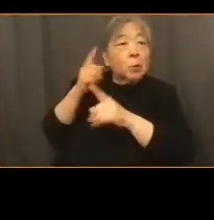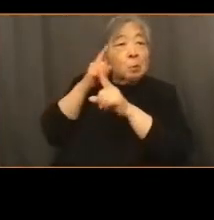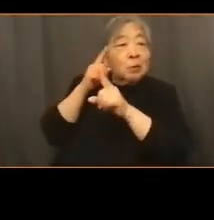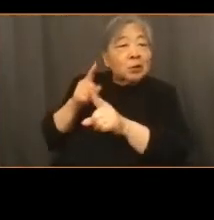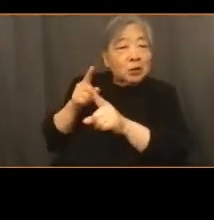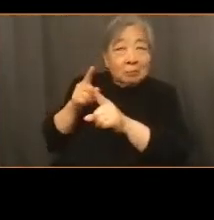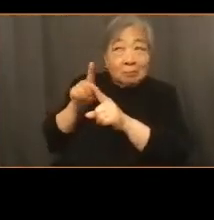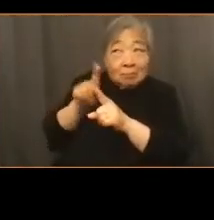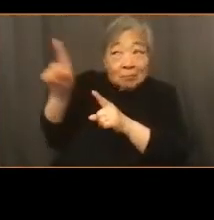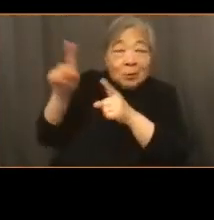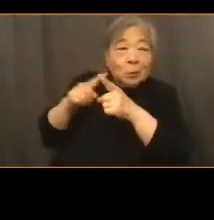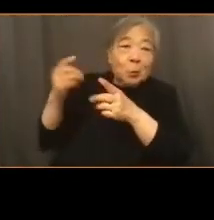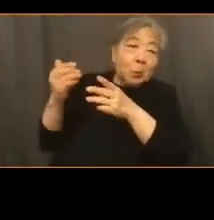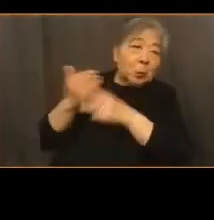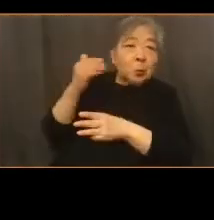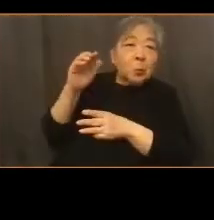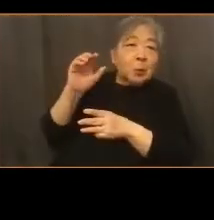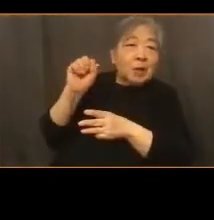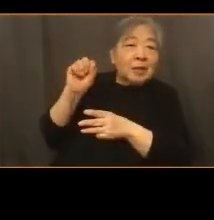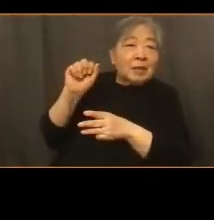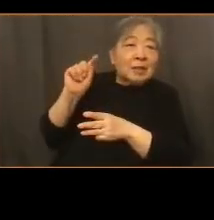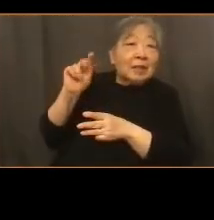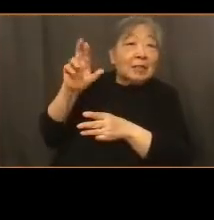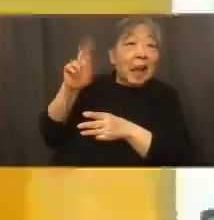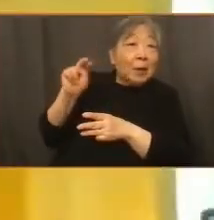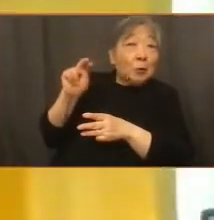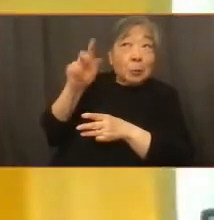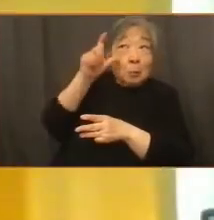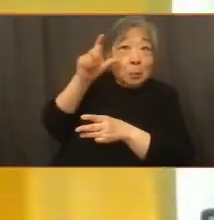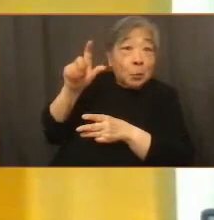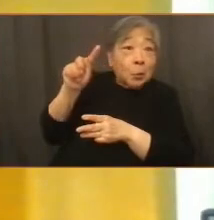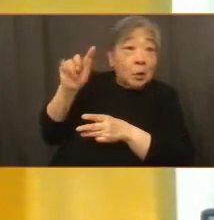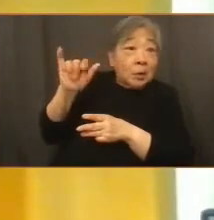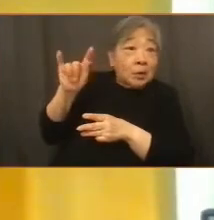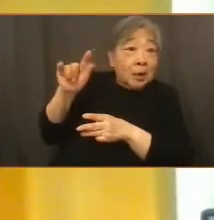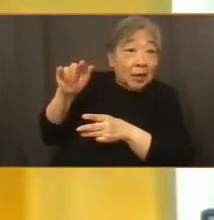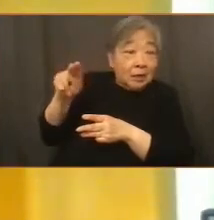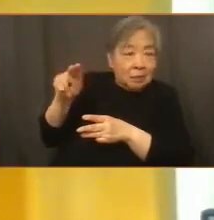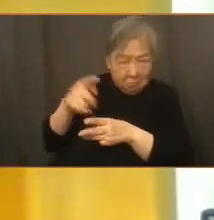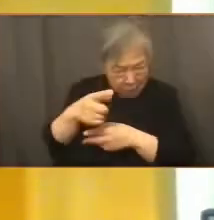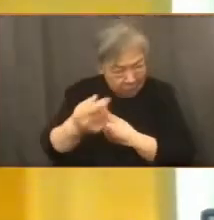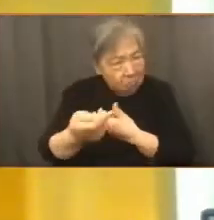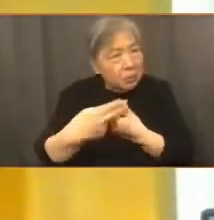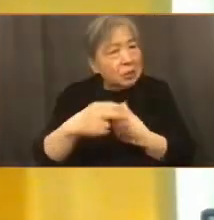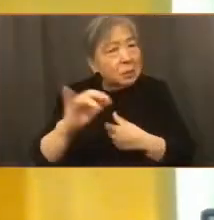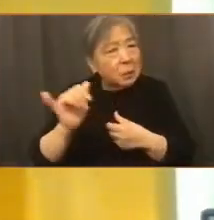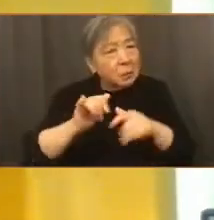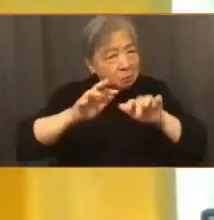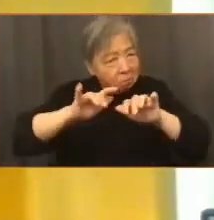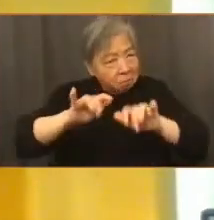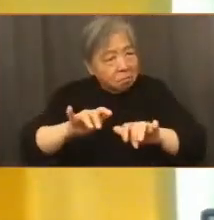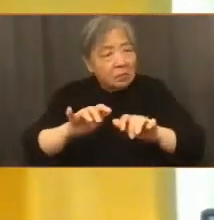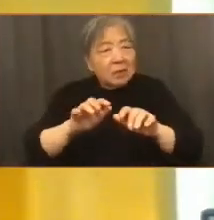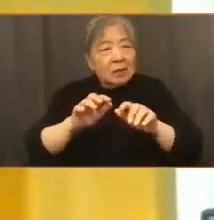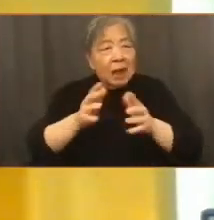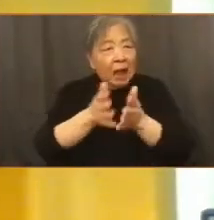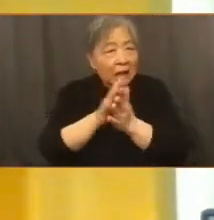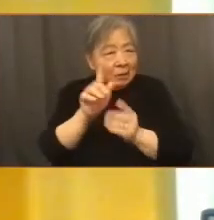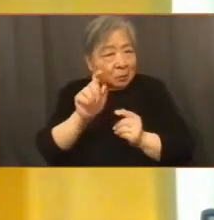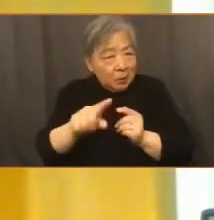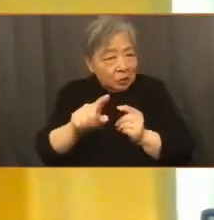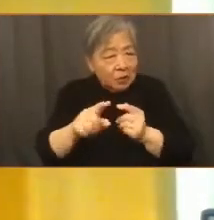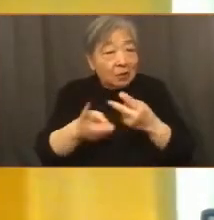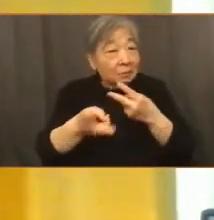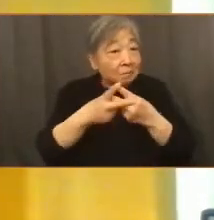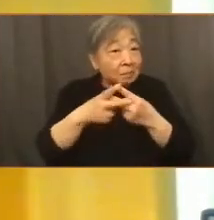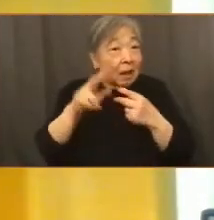can join the conversation too. Submit your questions about Ingenuity and Dragonfly using the hashtag AskNASA, and we'll answer